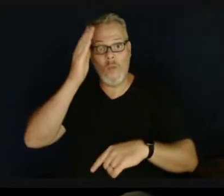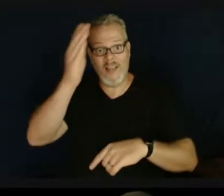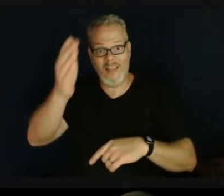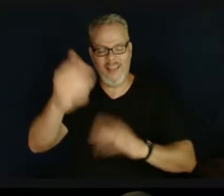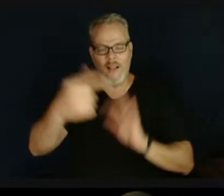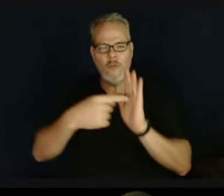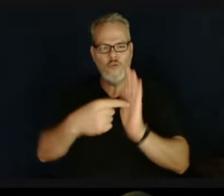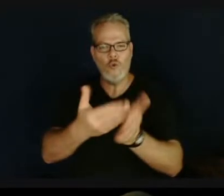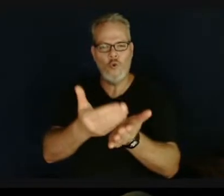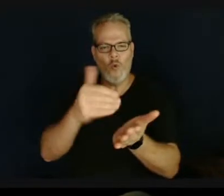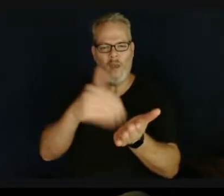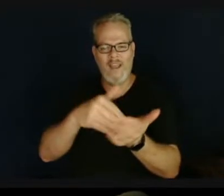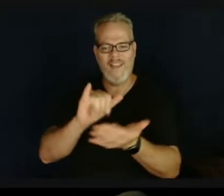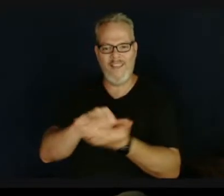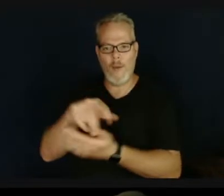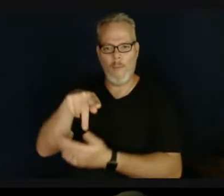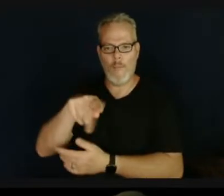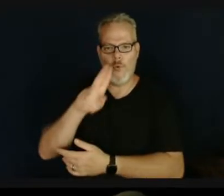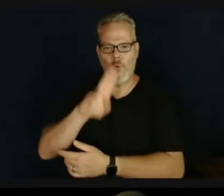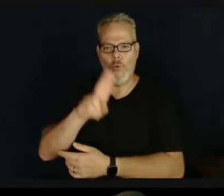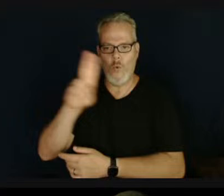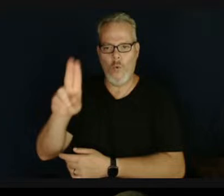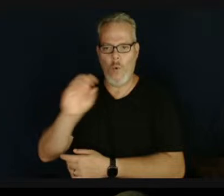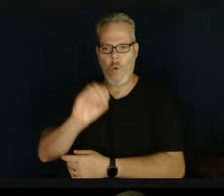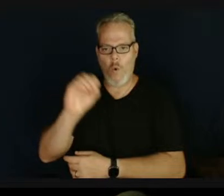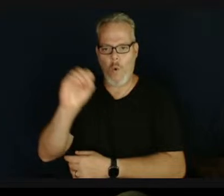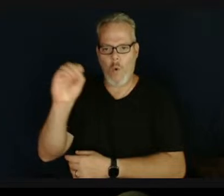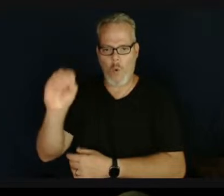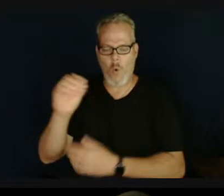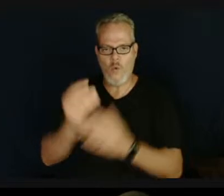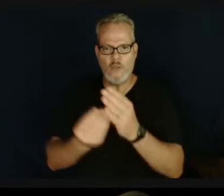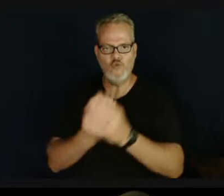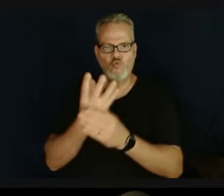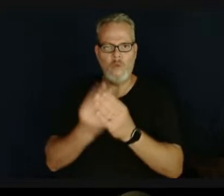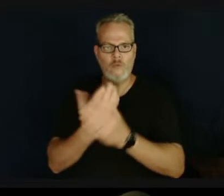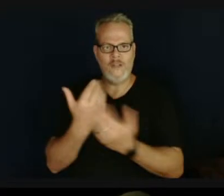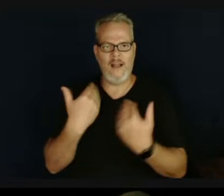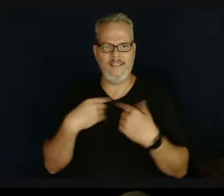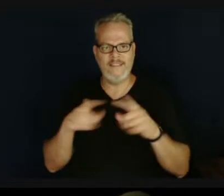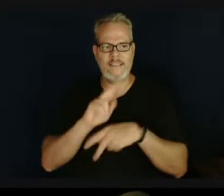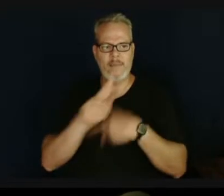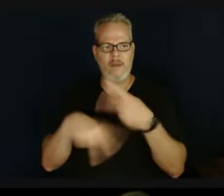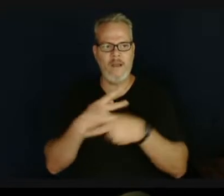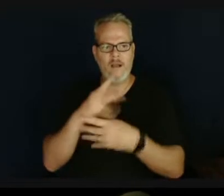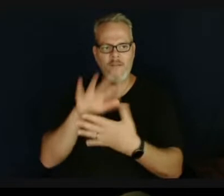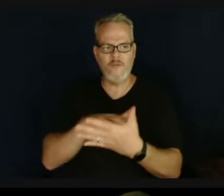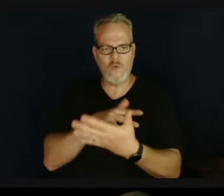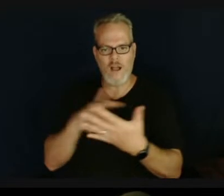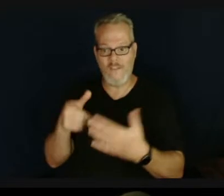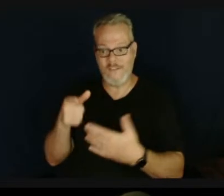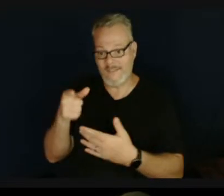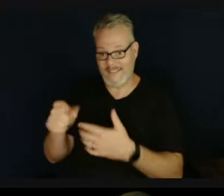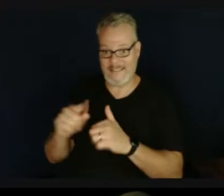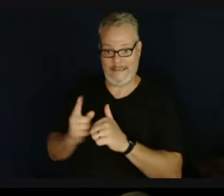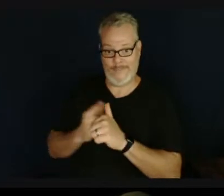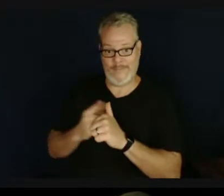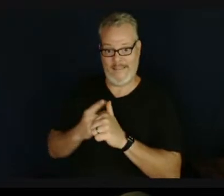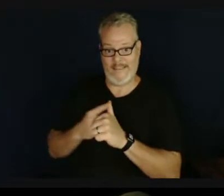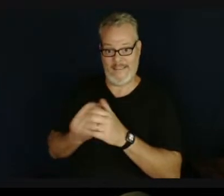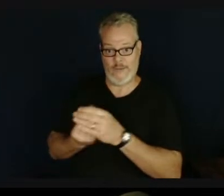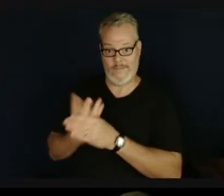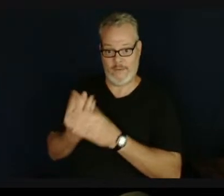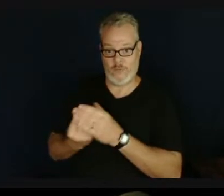Pu'u'u eruption as well. It's got these similar kind of graphs. So this here is the beginning of the eruption,